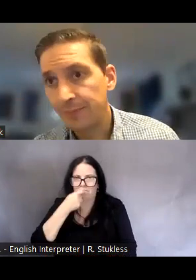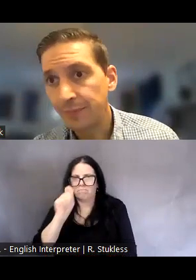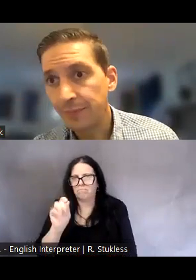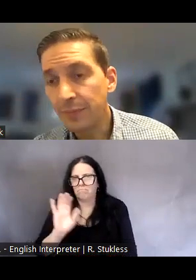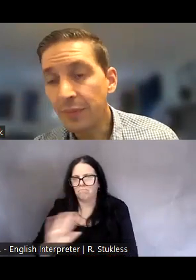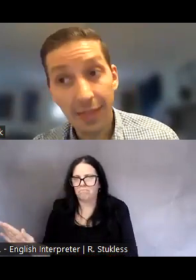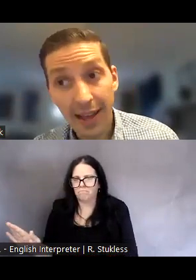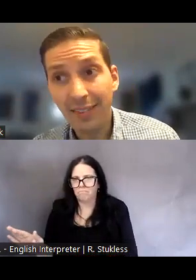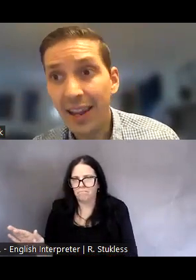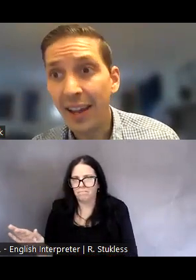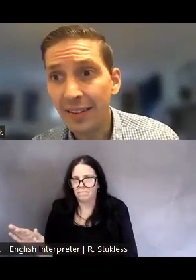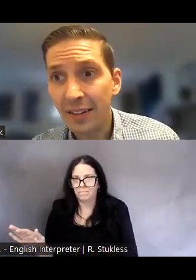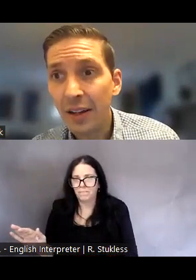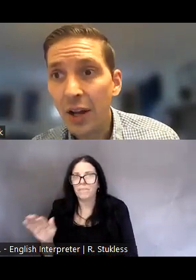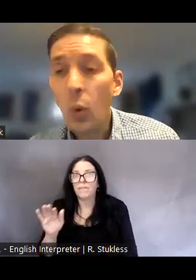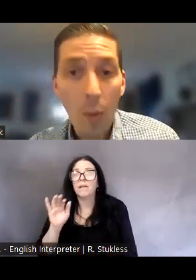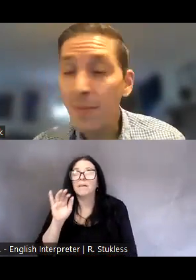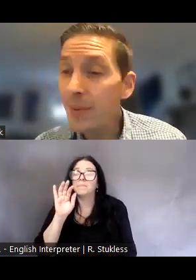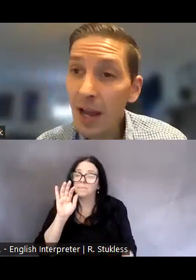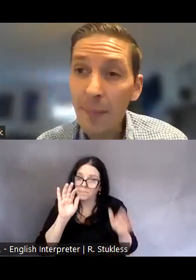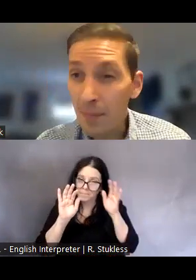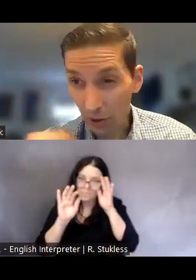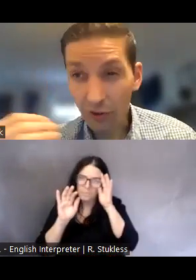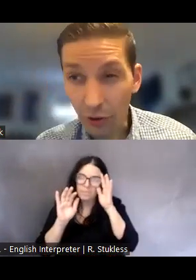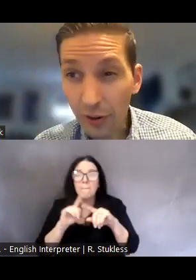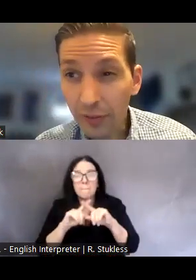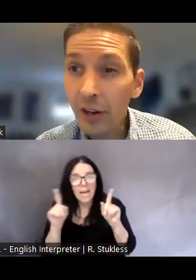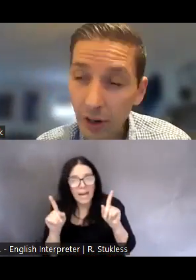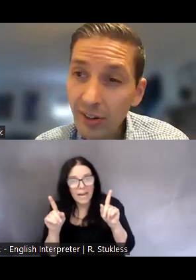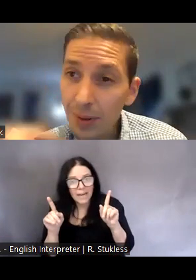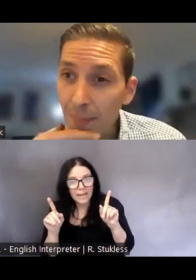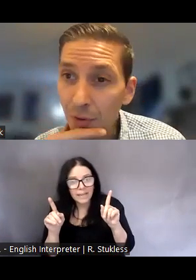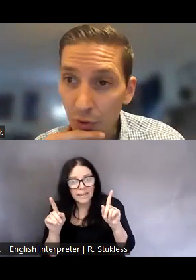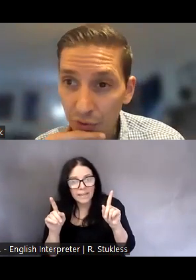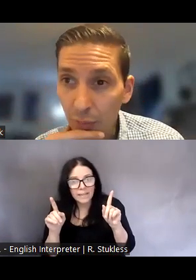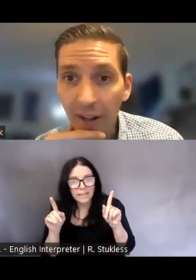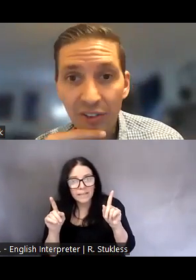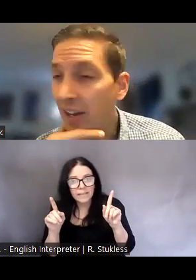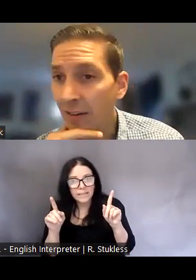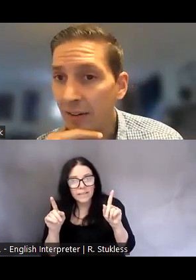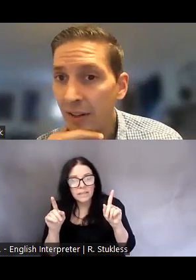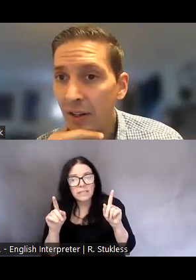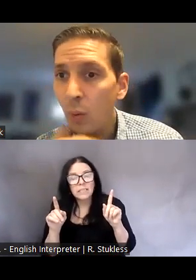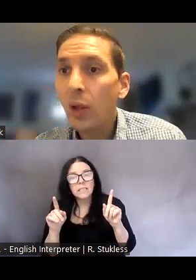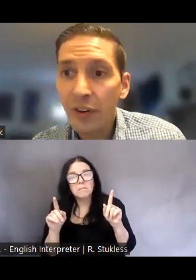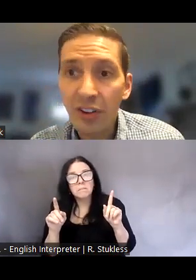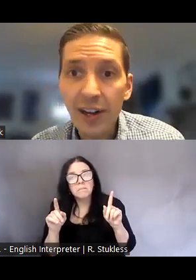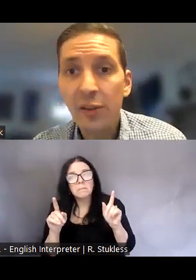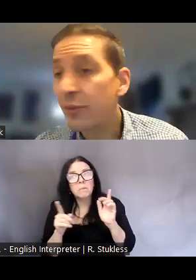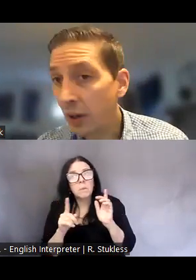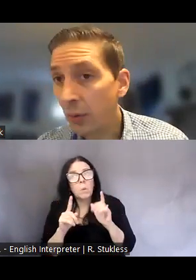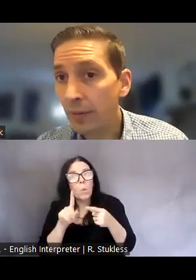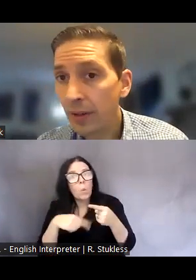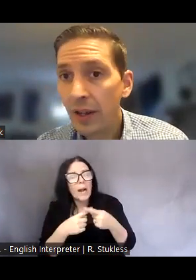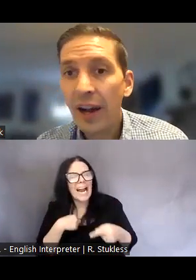time. That said, when would I be a bit more assertive in directing people towards formalized care? Well, if I saw